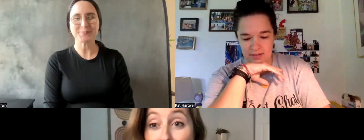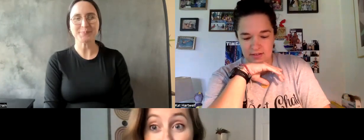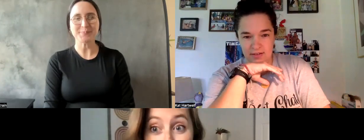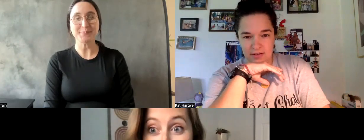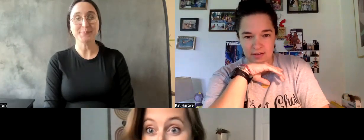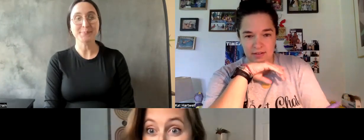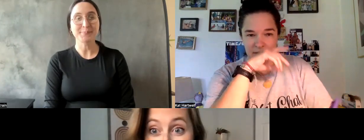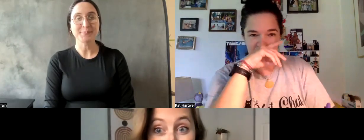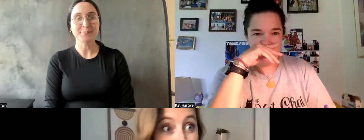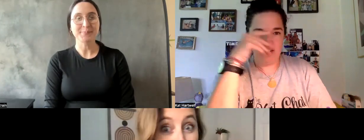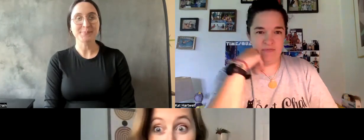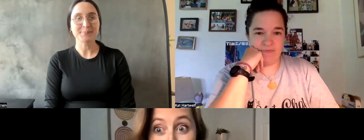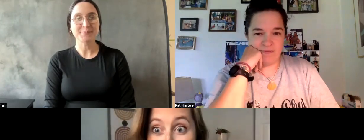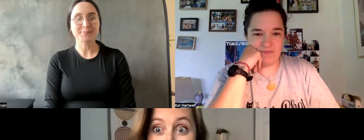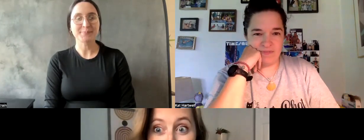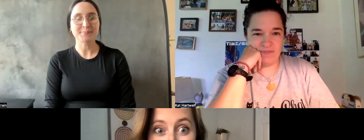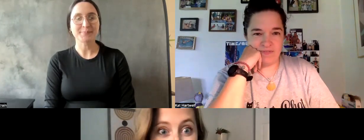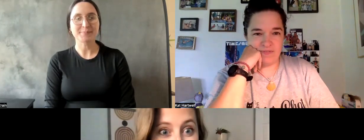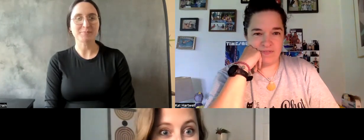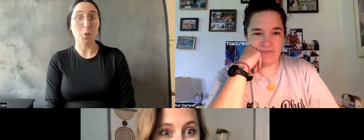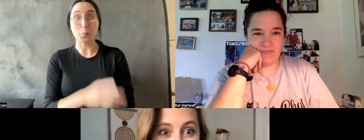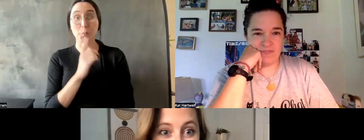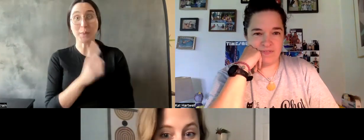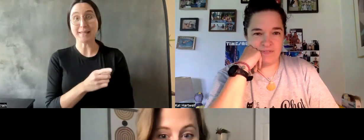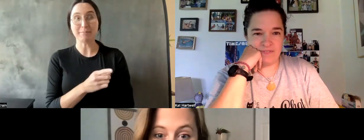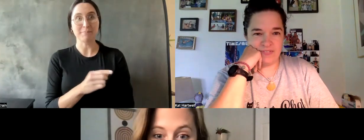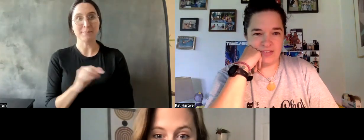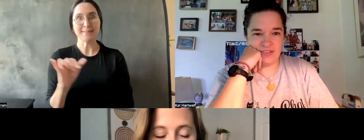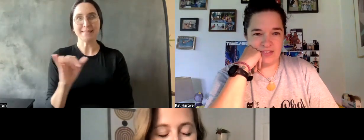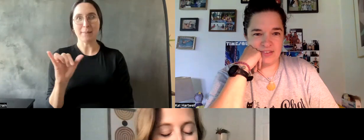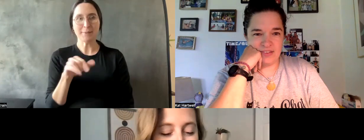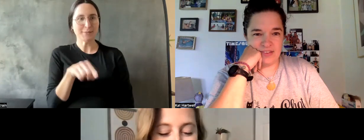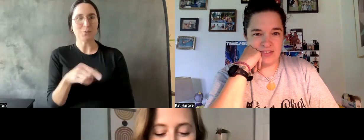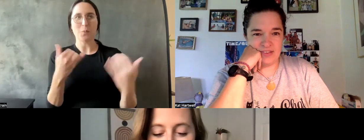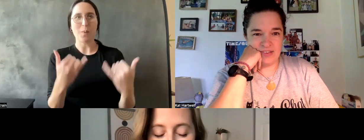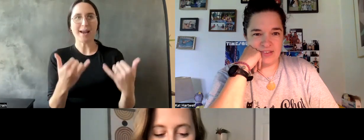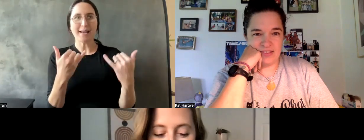started out kind of doing what we're doing here, right? Just zooming